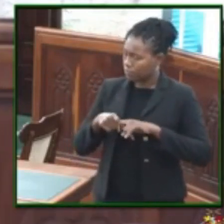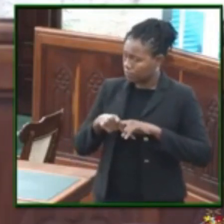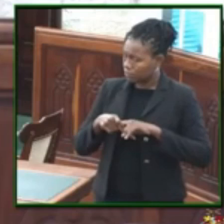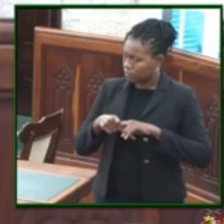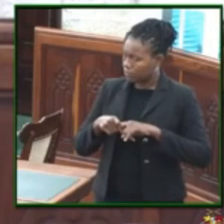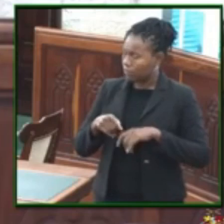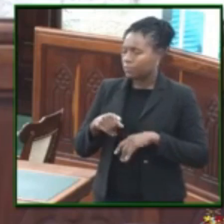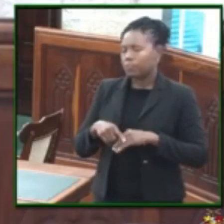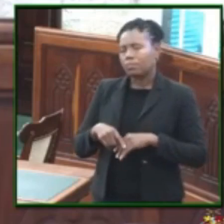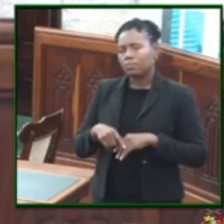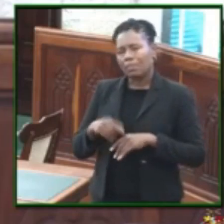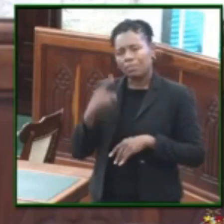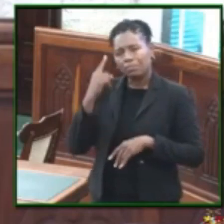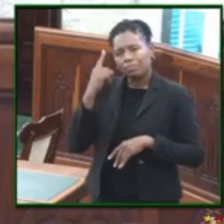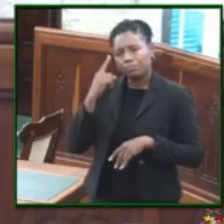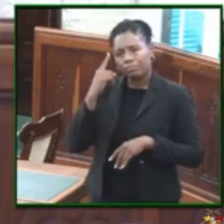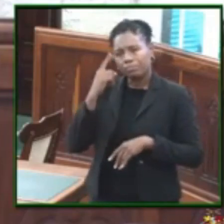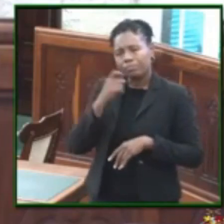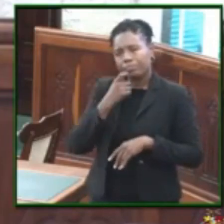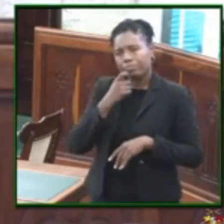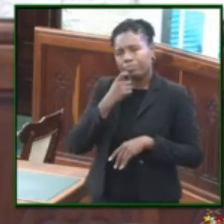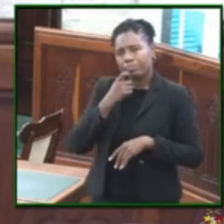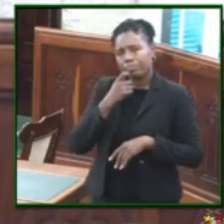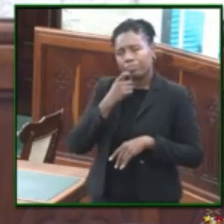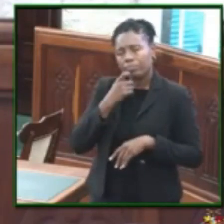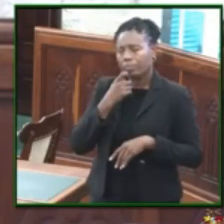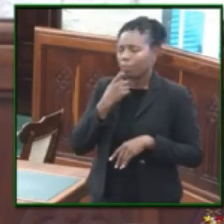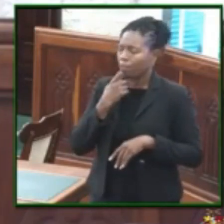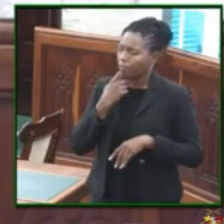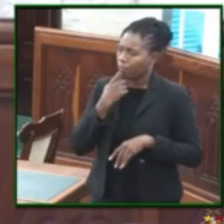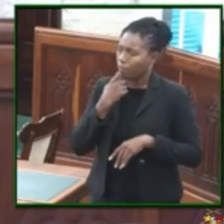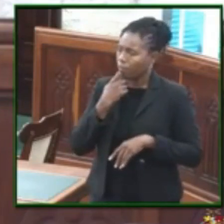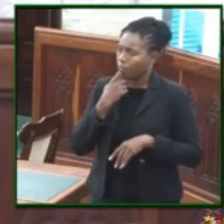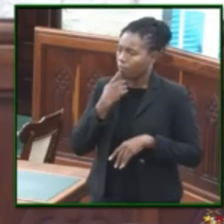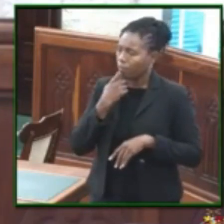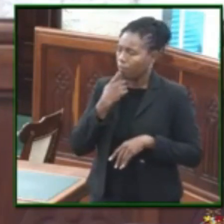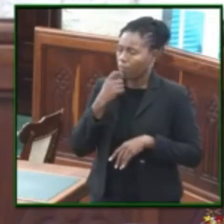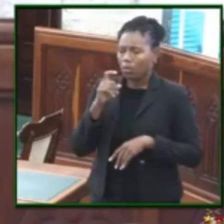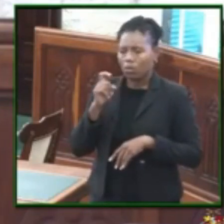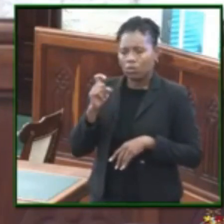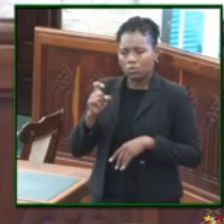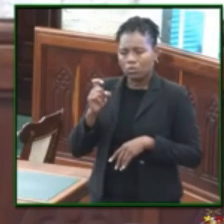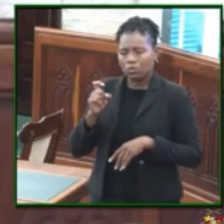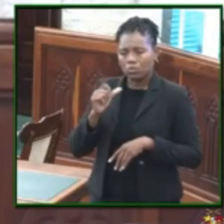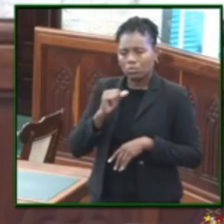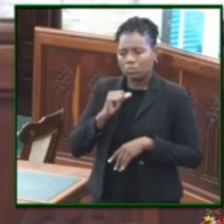And I wondered, but should not